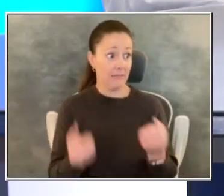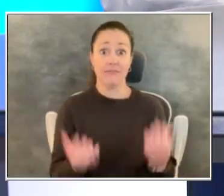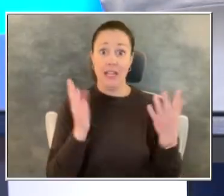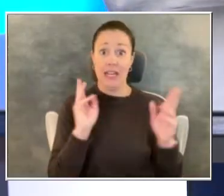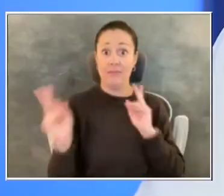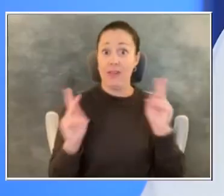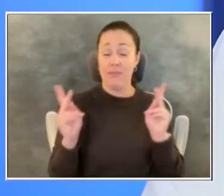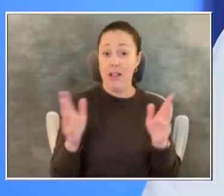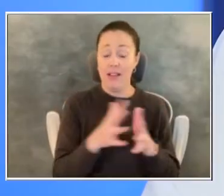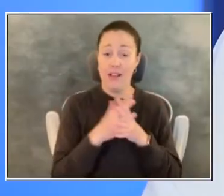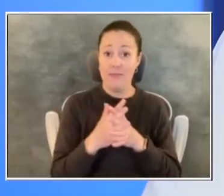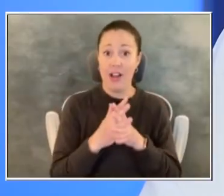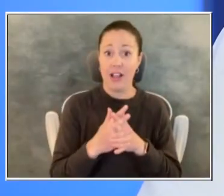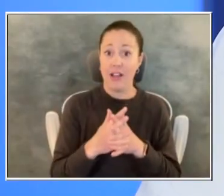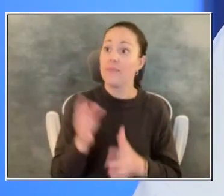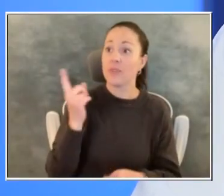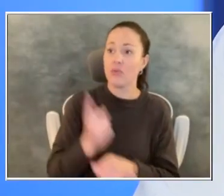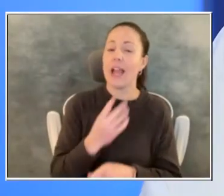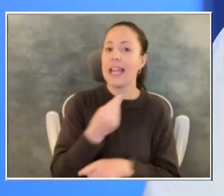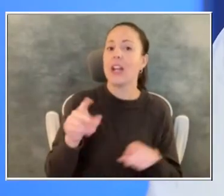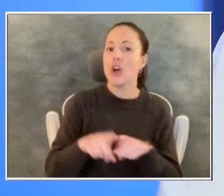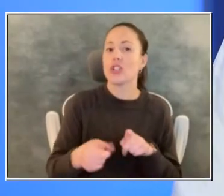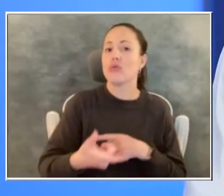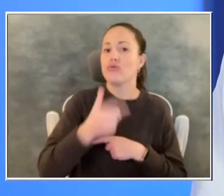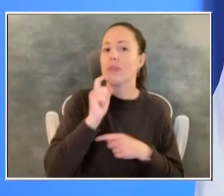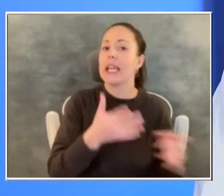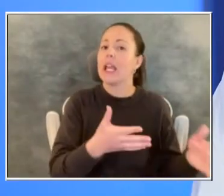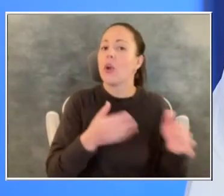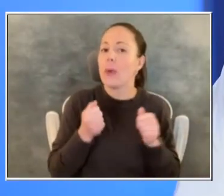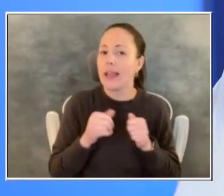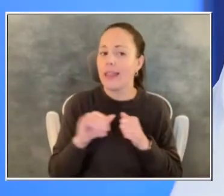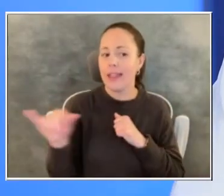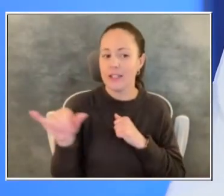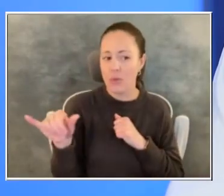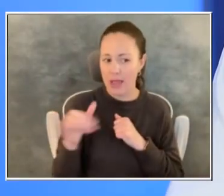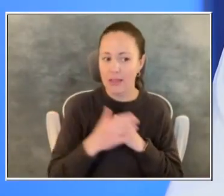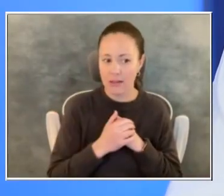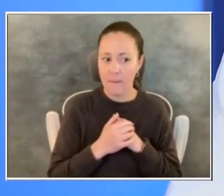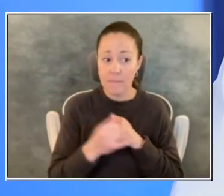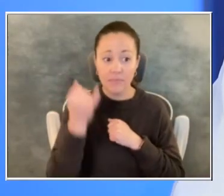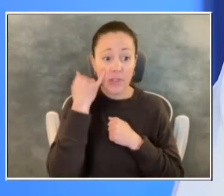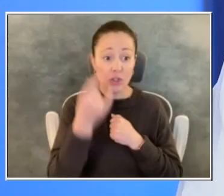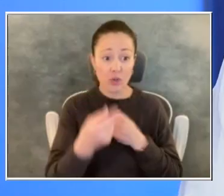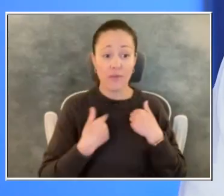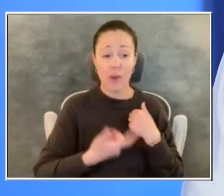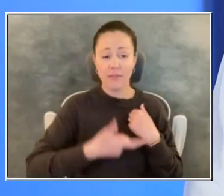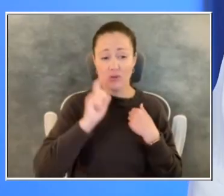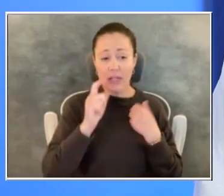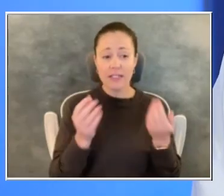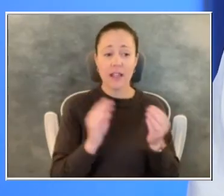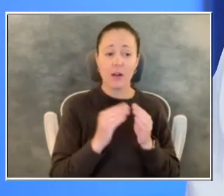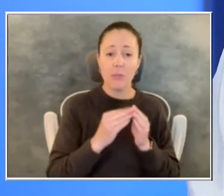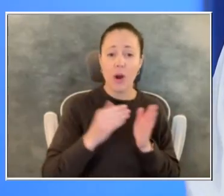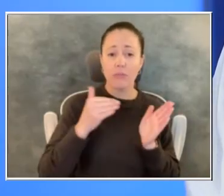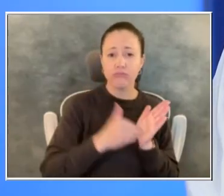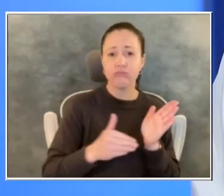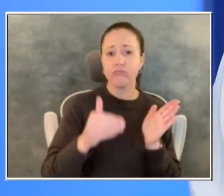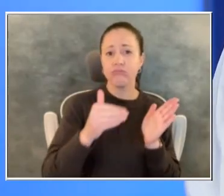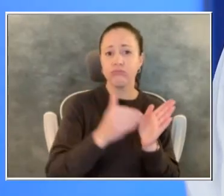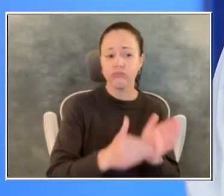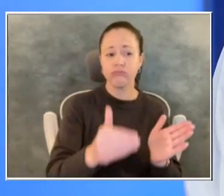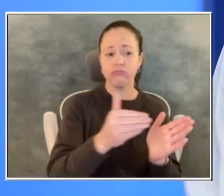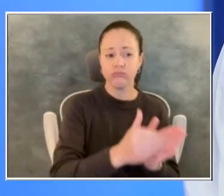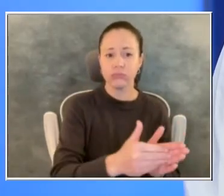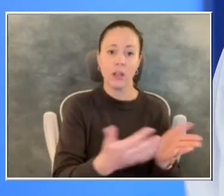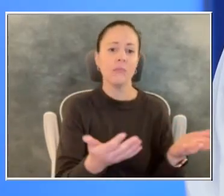actually drinking quickly as well. So it's, you know, if you have drinks which are spaced out, that has a different biological effect for